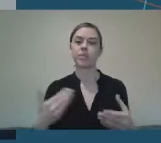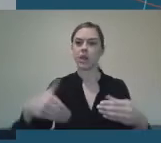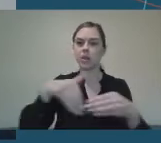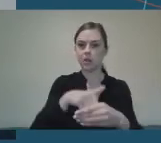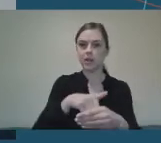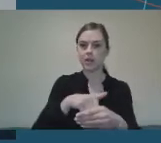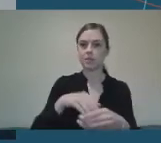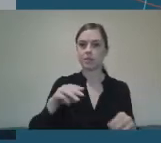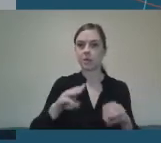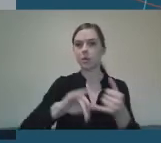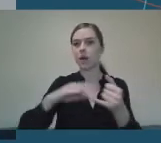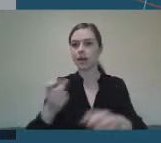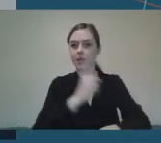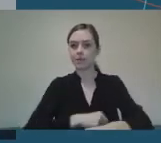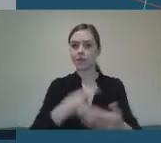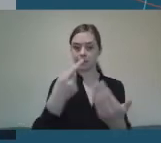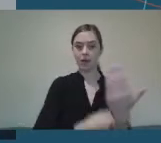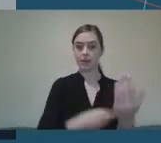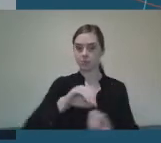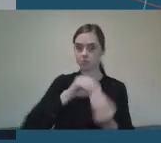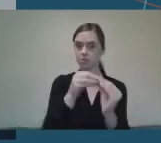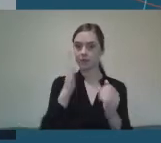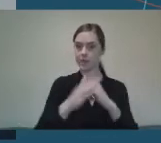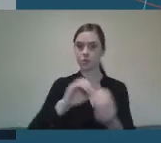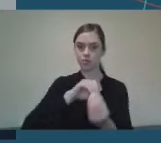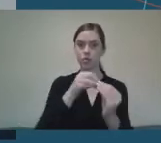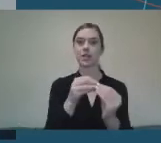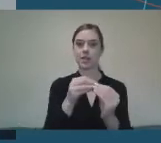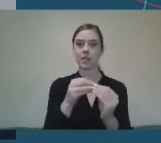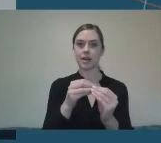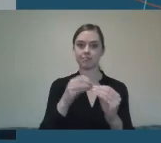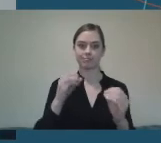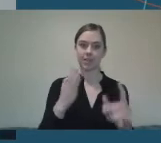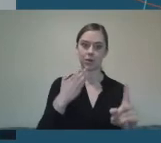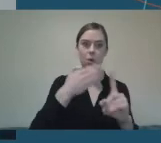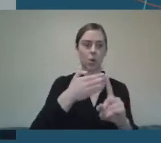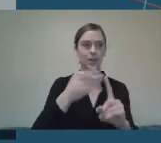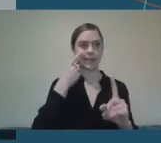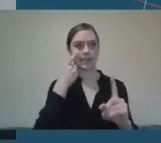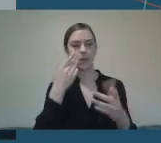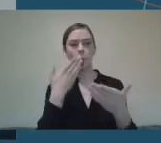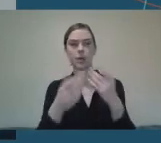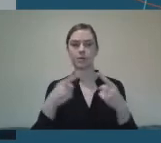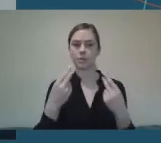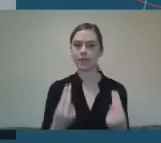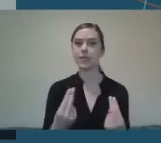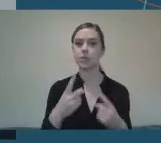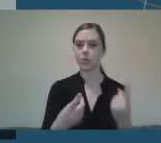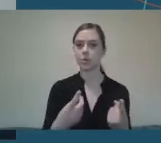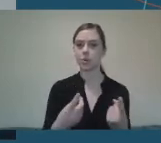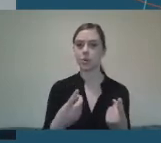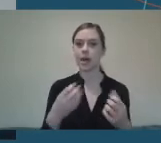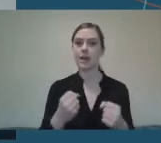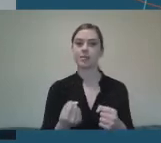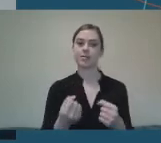which is helping us. We have a clear sight of what we want to do. We engage with the Accessible programme with Cara,